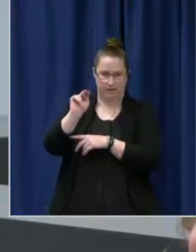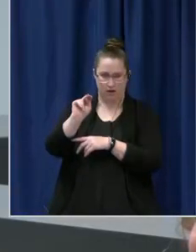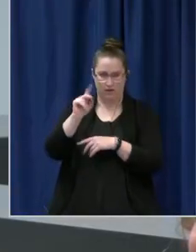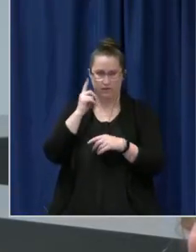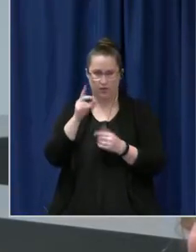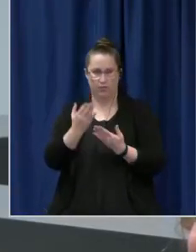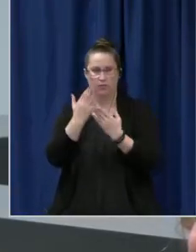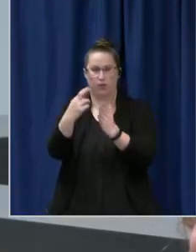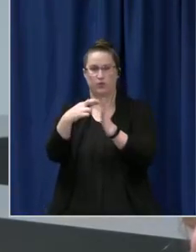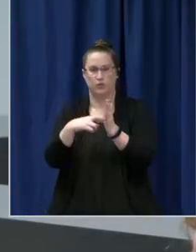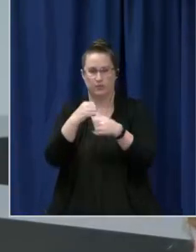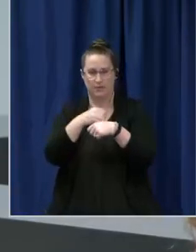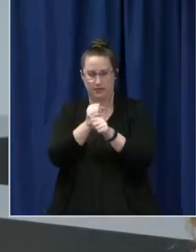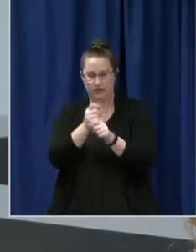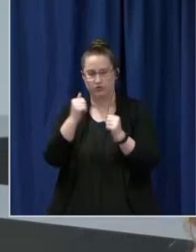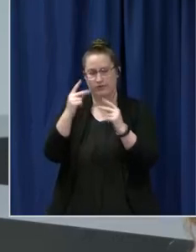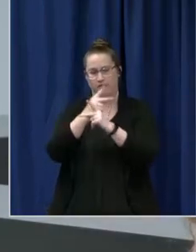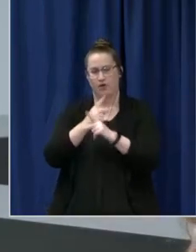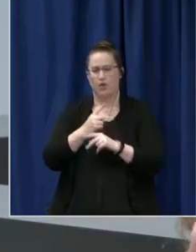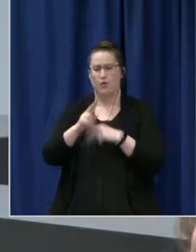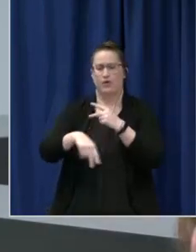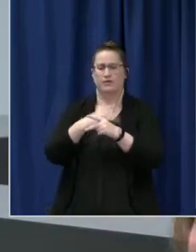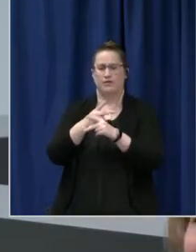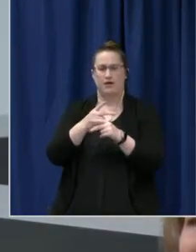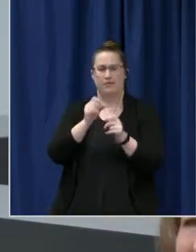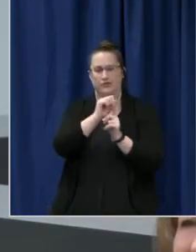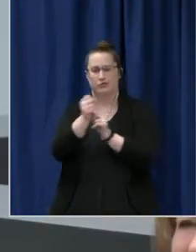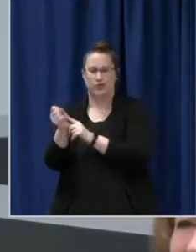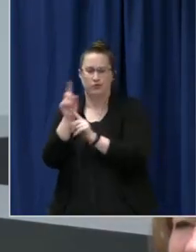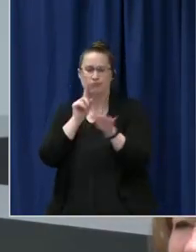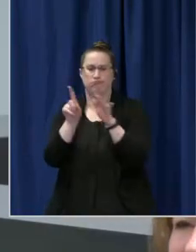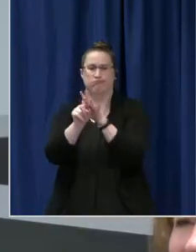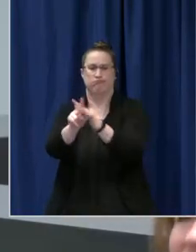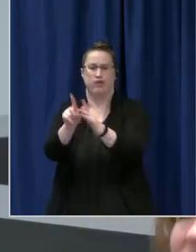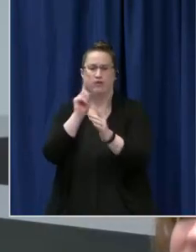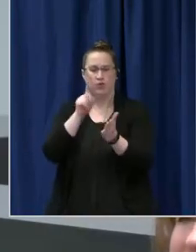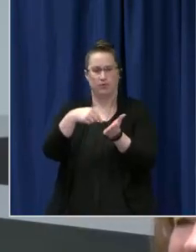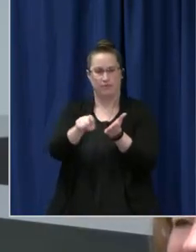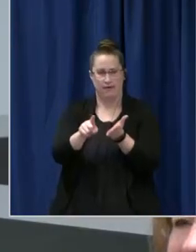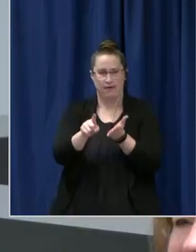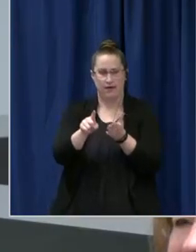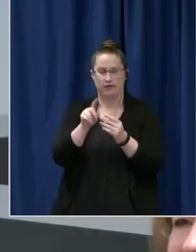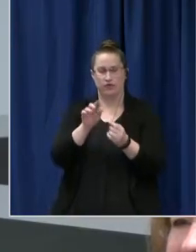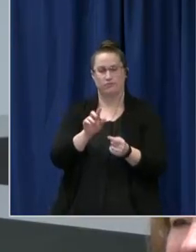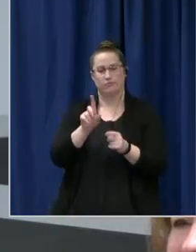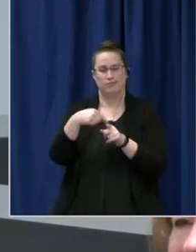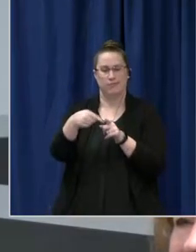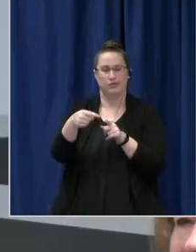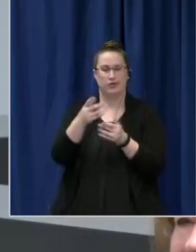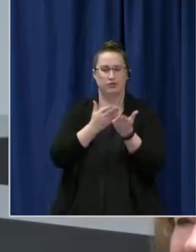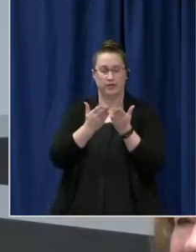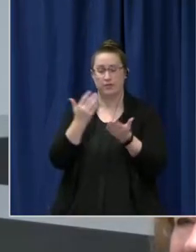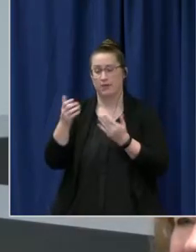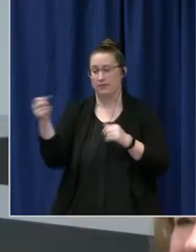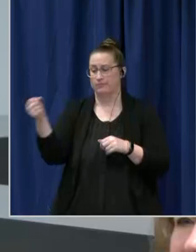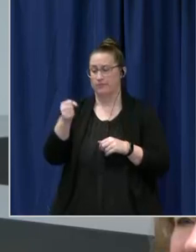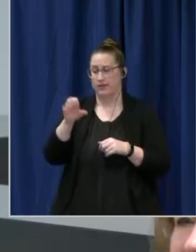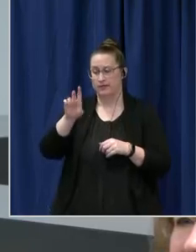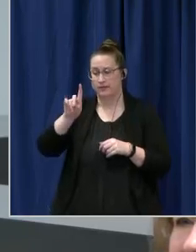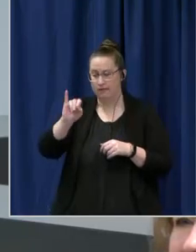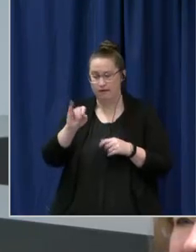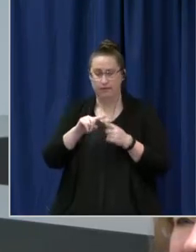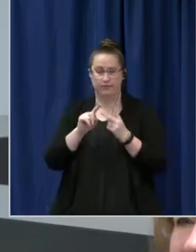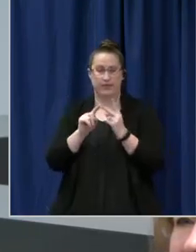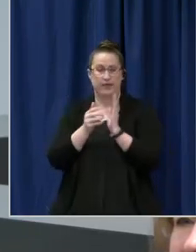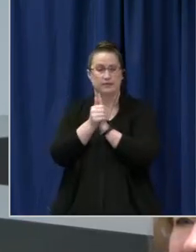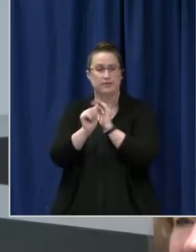what circumstances to provide compensation for other types of specialized services, such as the use of certified deaf interpreters,